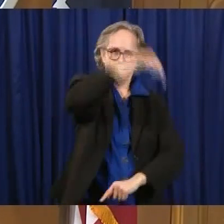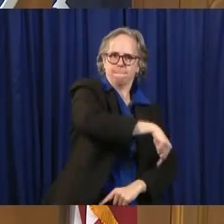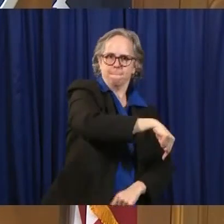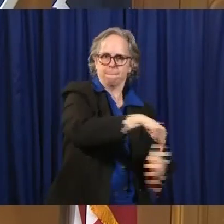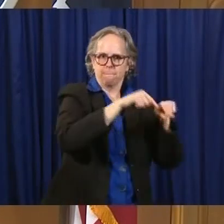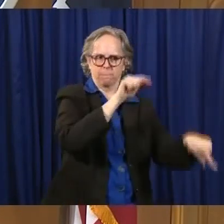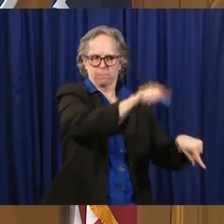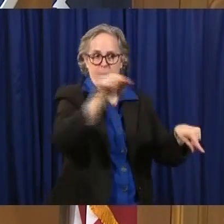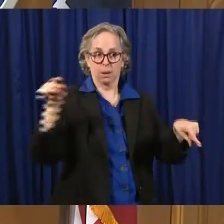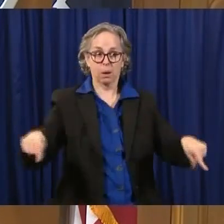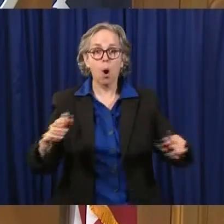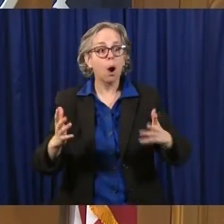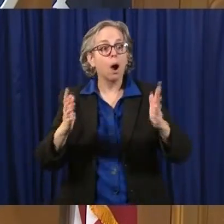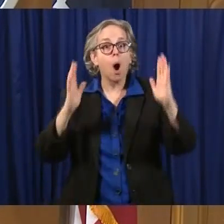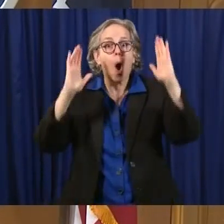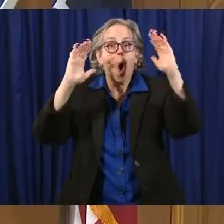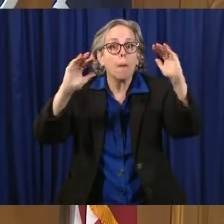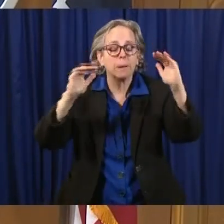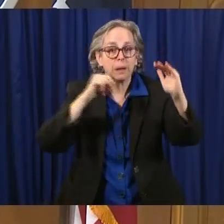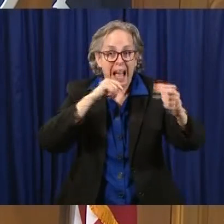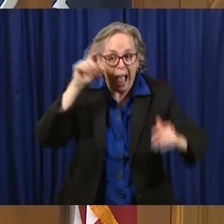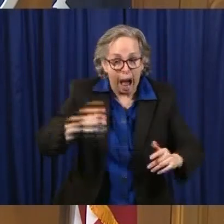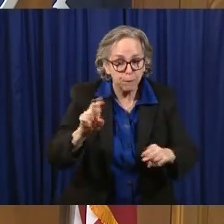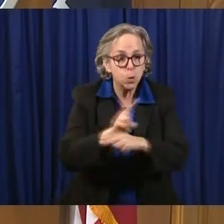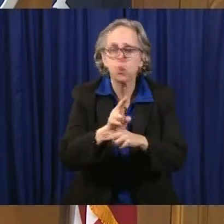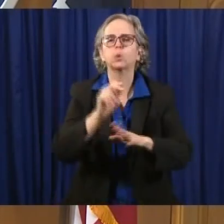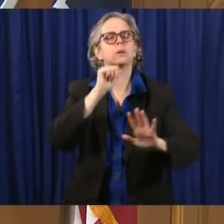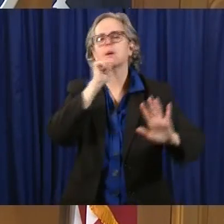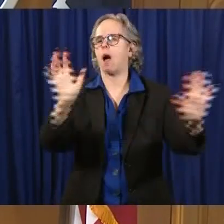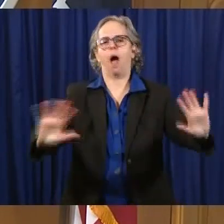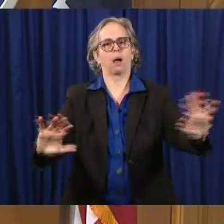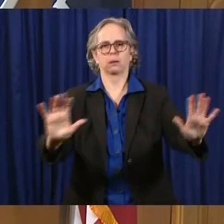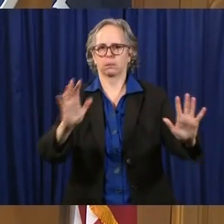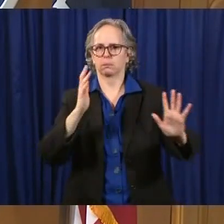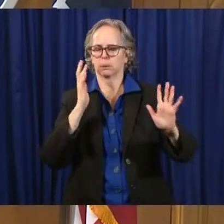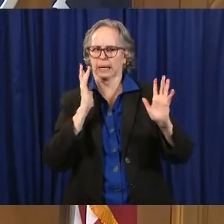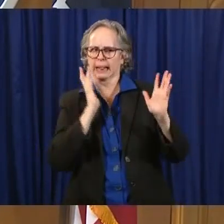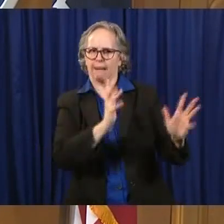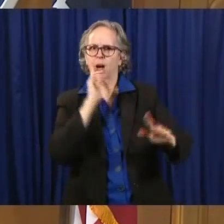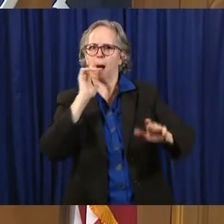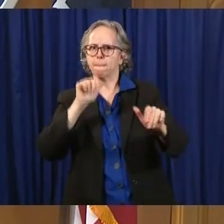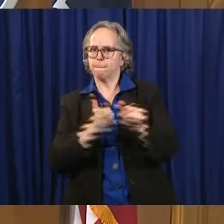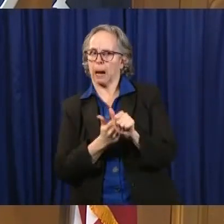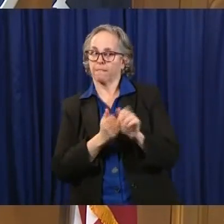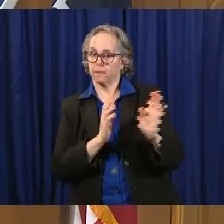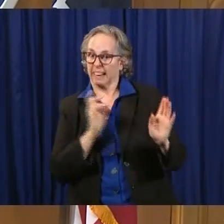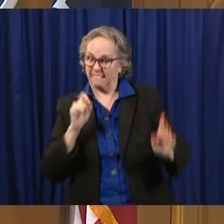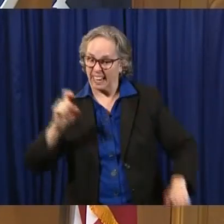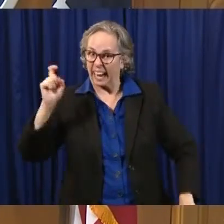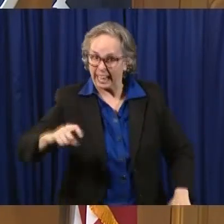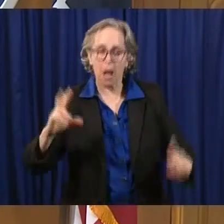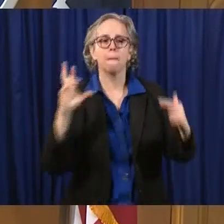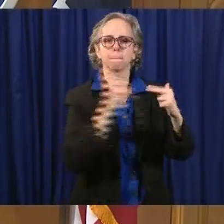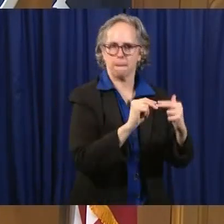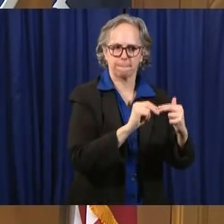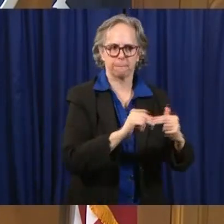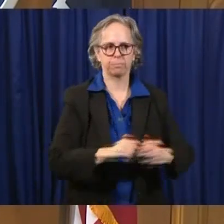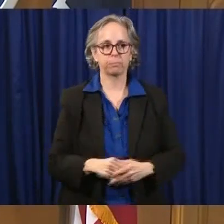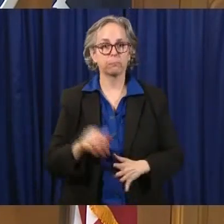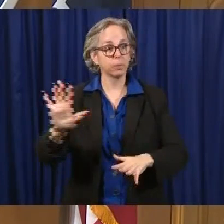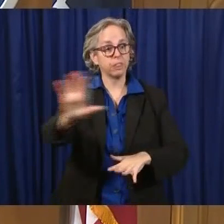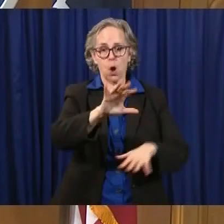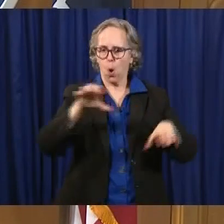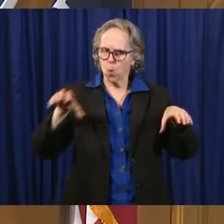use these. And the good work that all the citizens of Ohio are doing is really, really making a difference. The